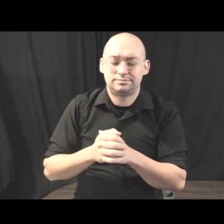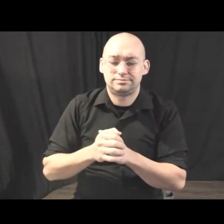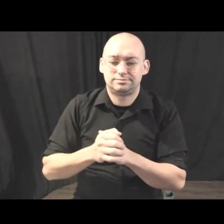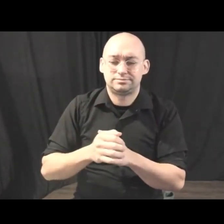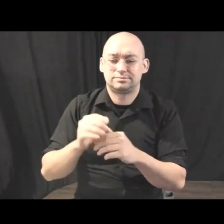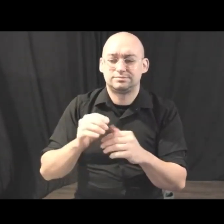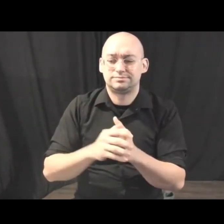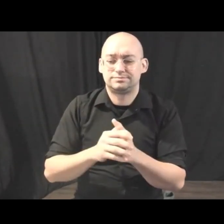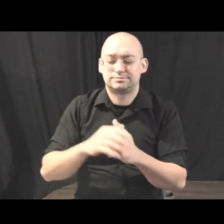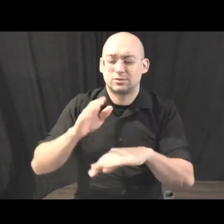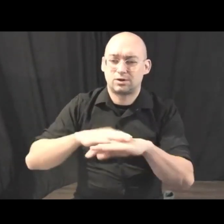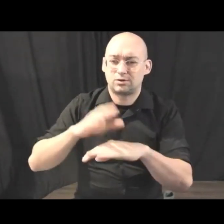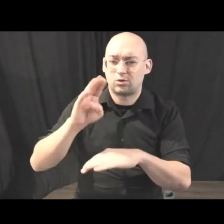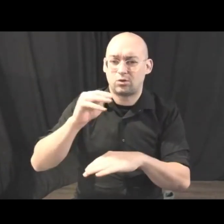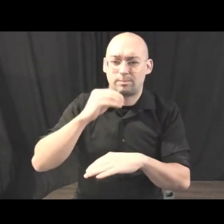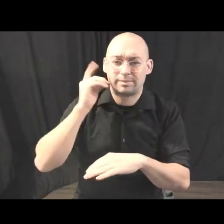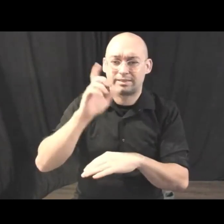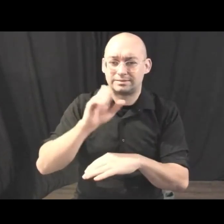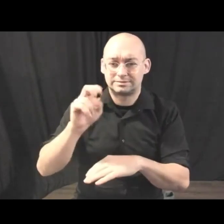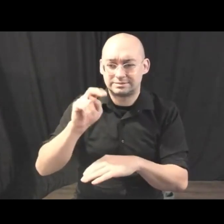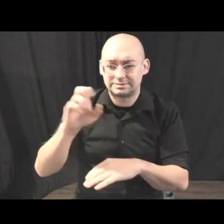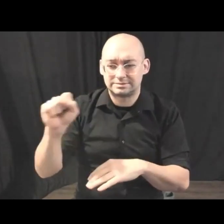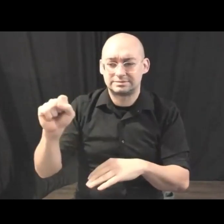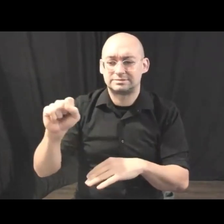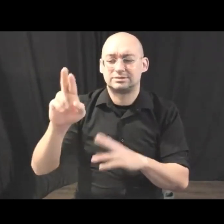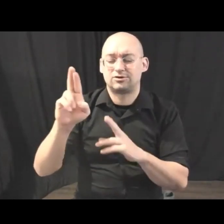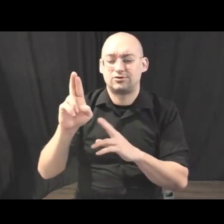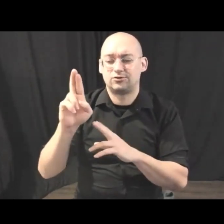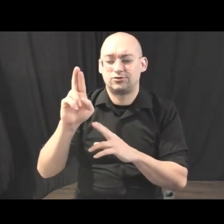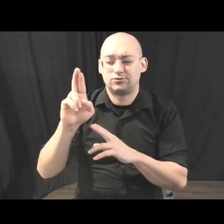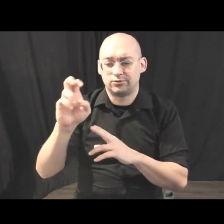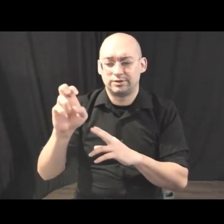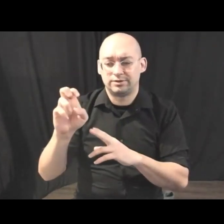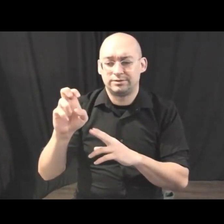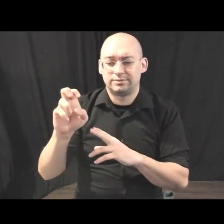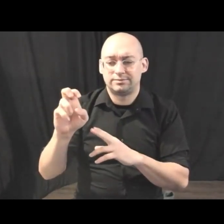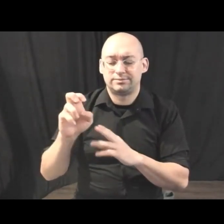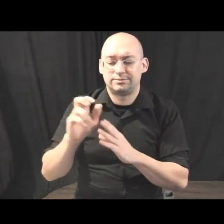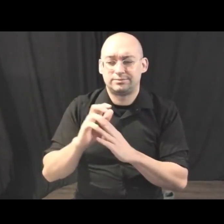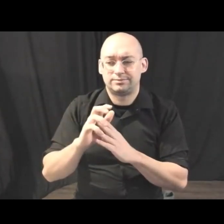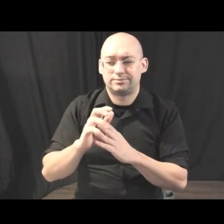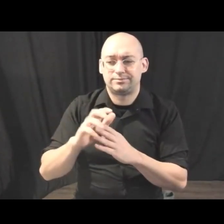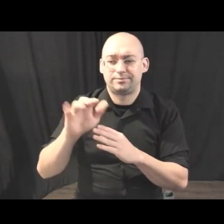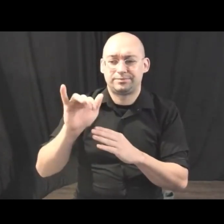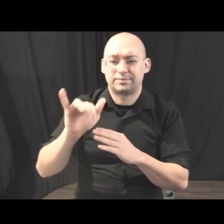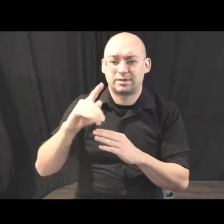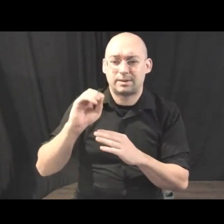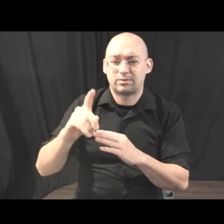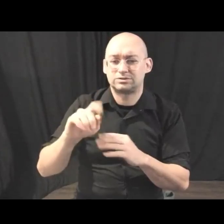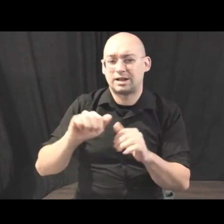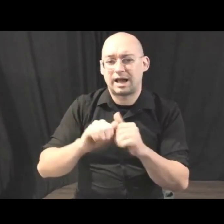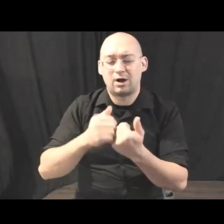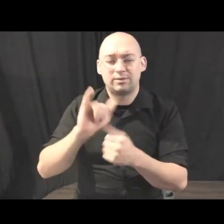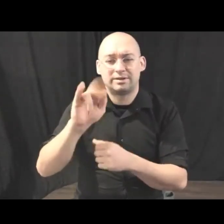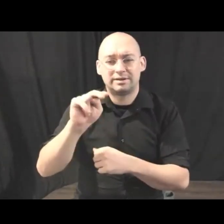Homelessness and have been re-upping, right? We know it's the fastest growing population. How are we being intentional about addressing the needs